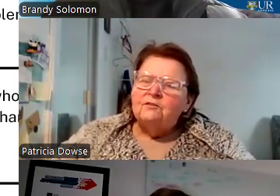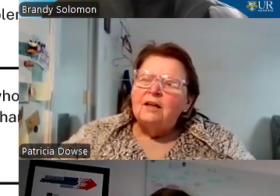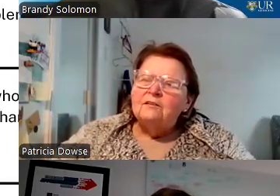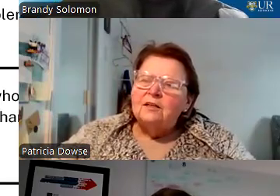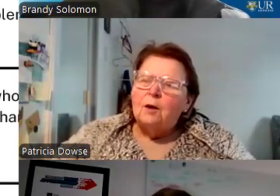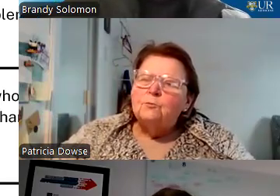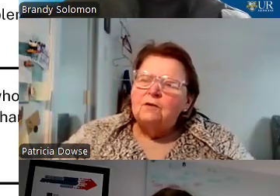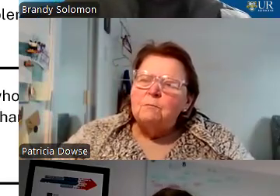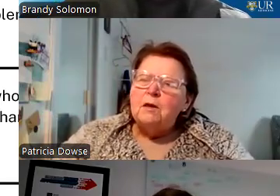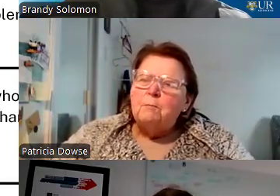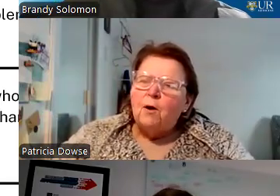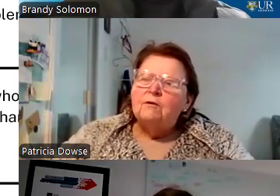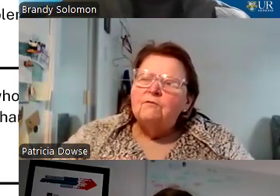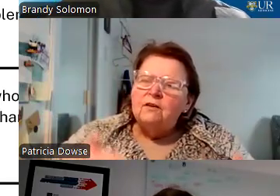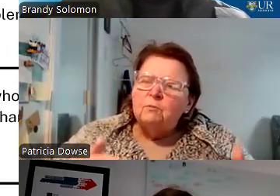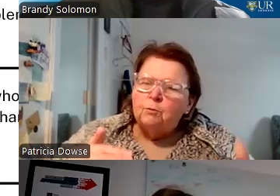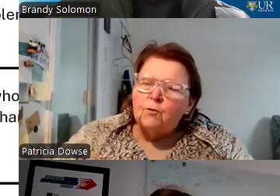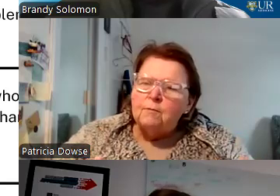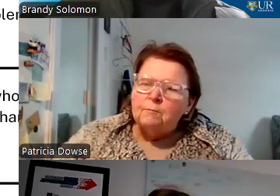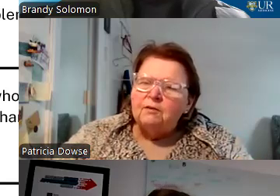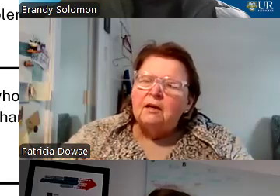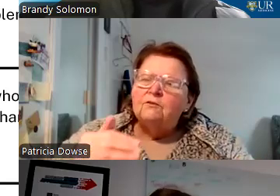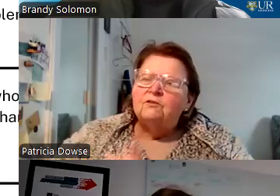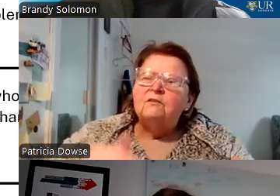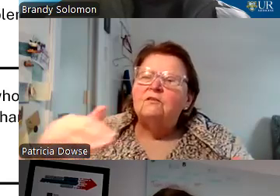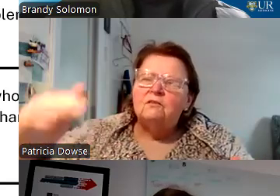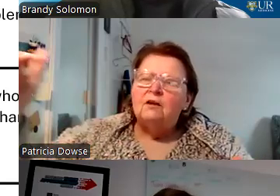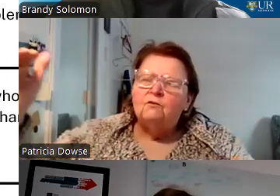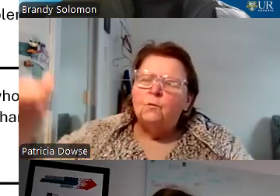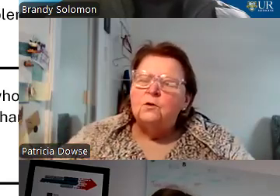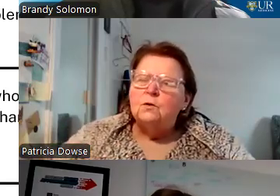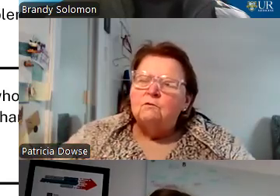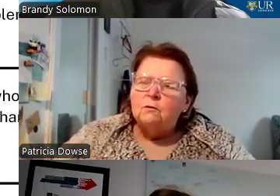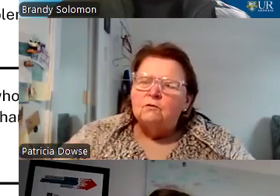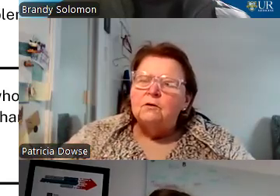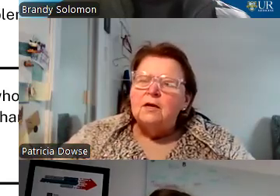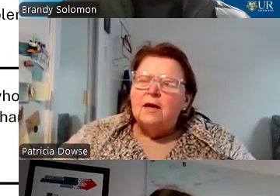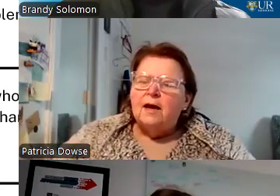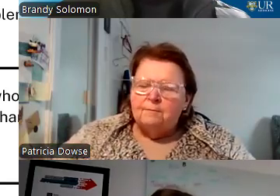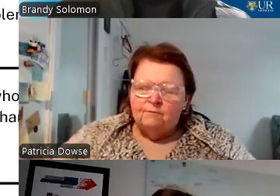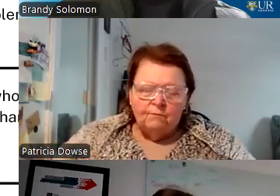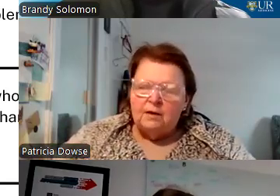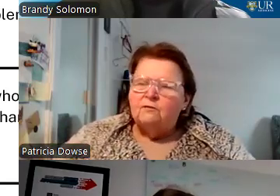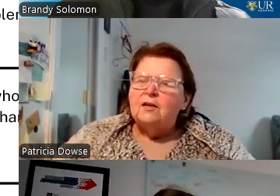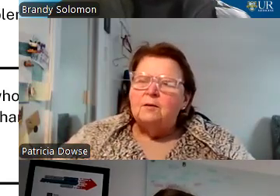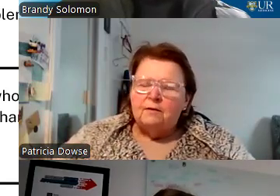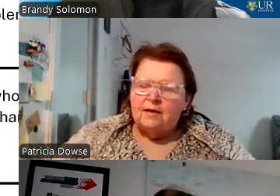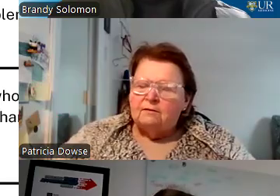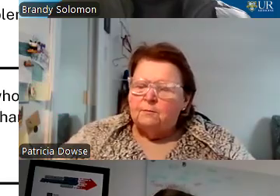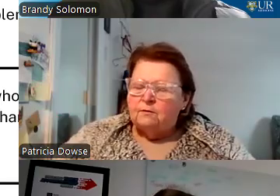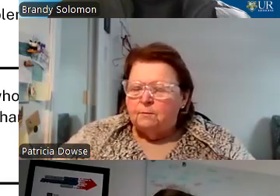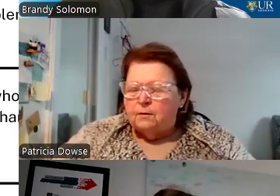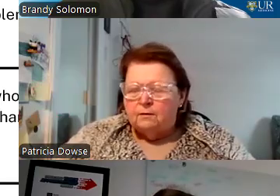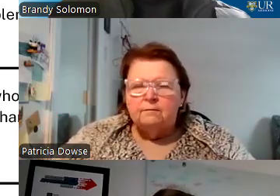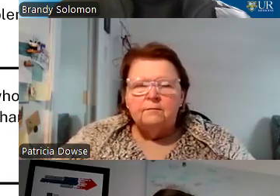the status that comes with even being part of this program in particular sets the stage for what you can do. So be excited about